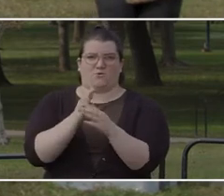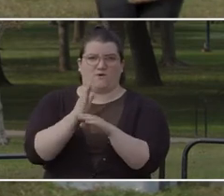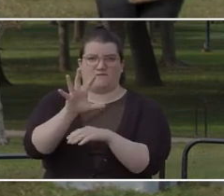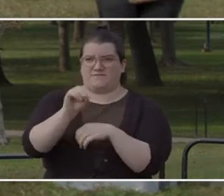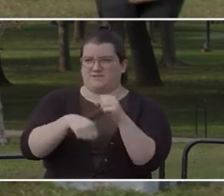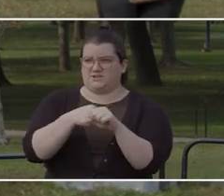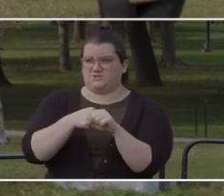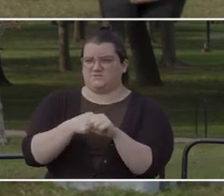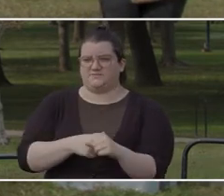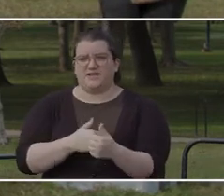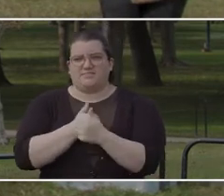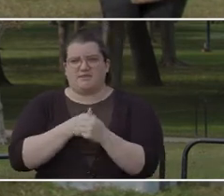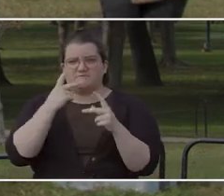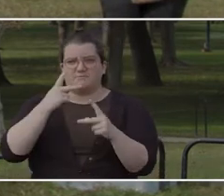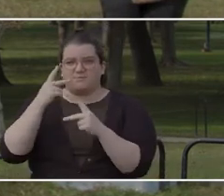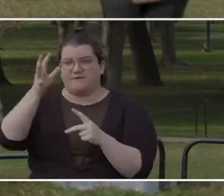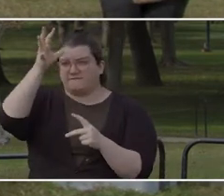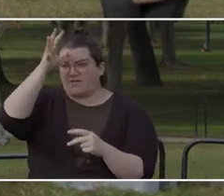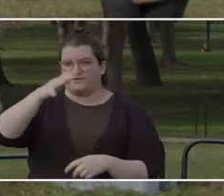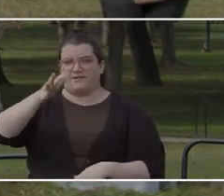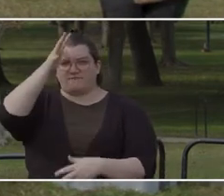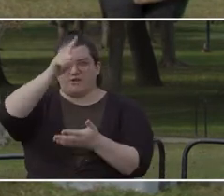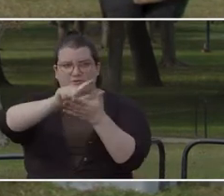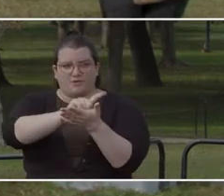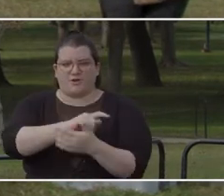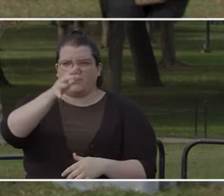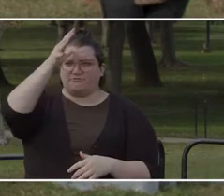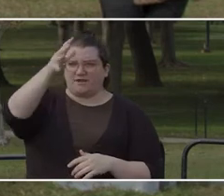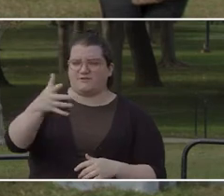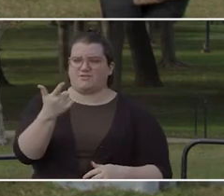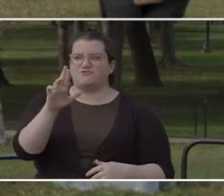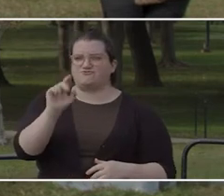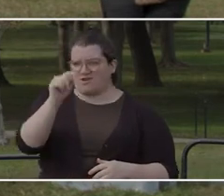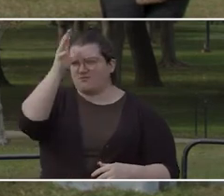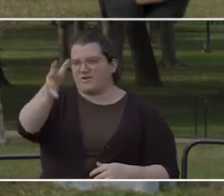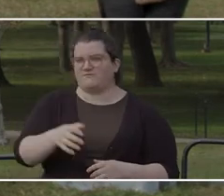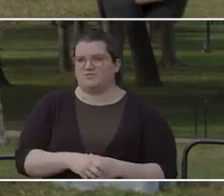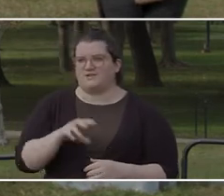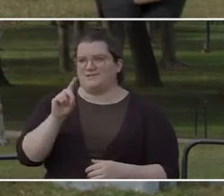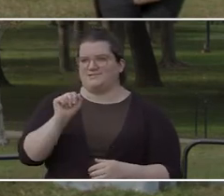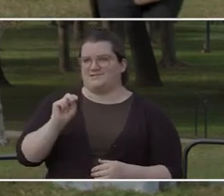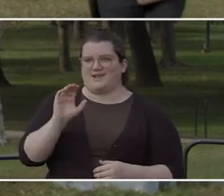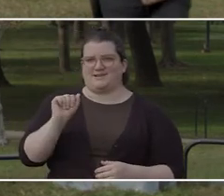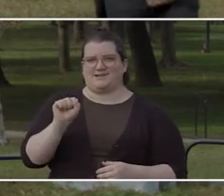Loving memory of father, father-in-law, grandfather, and great-grandfather, Danny Kinsley.